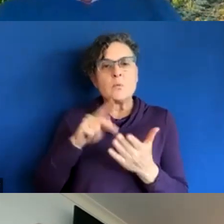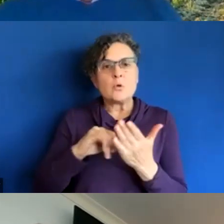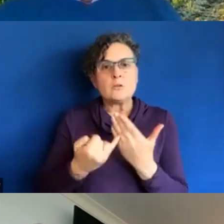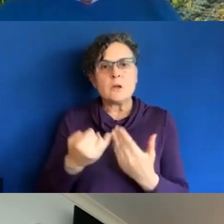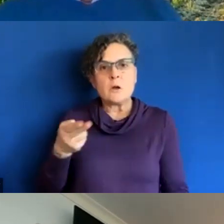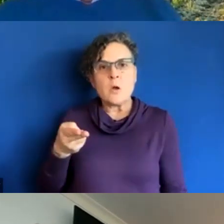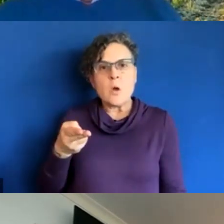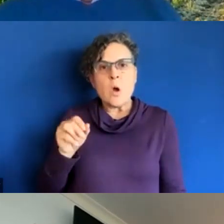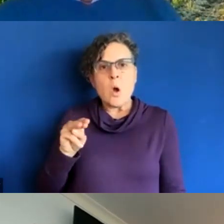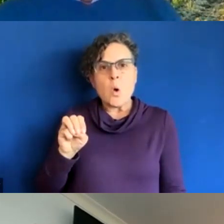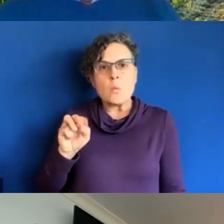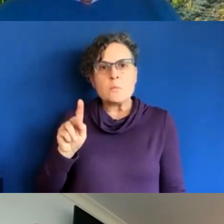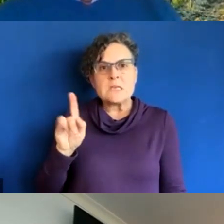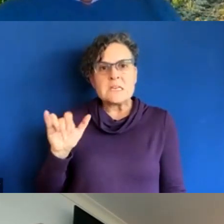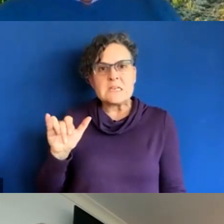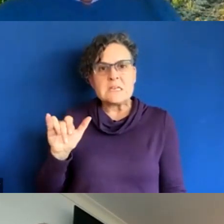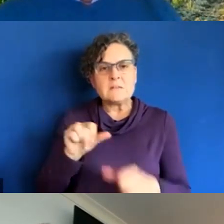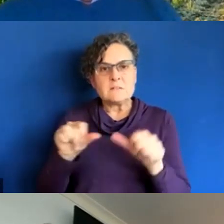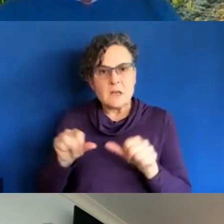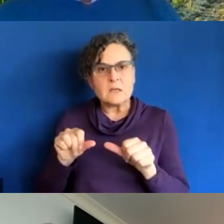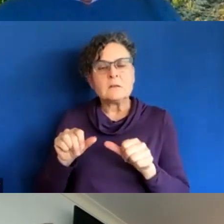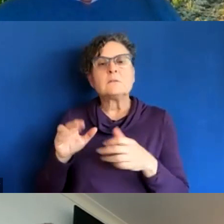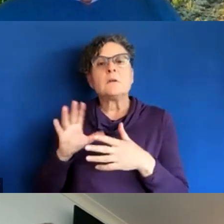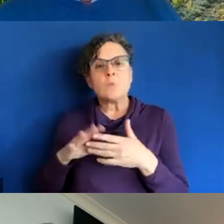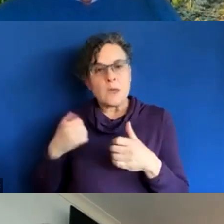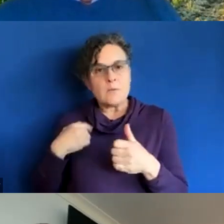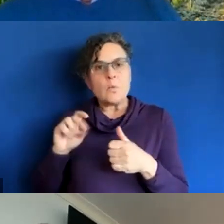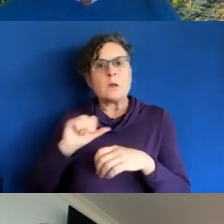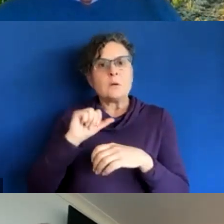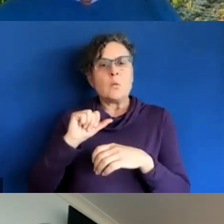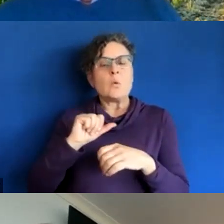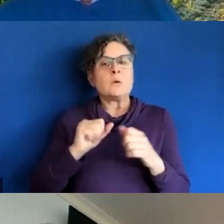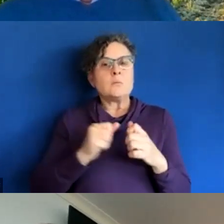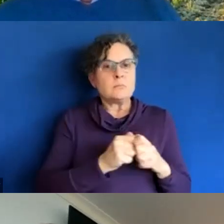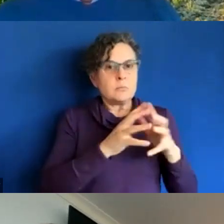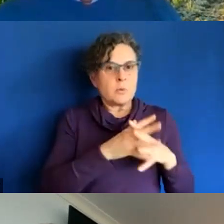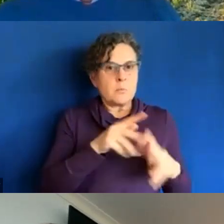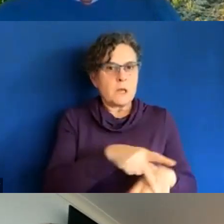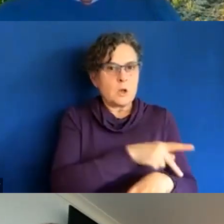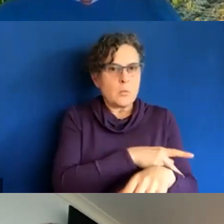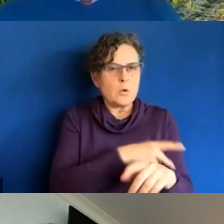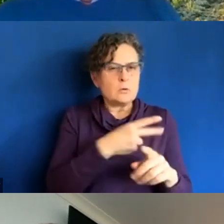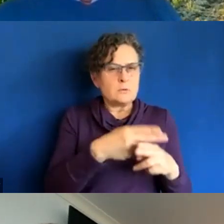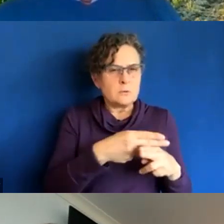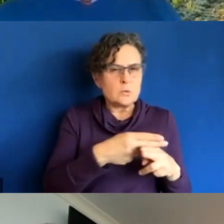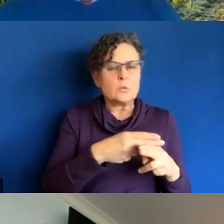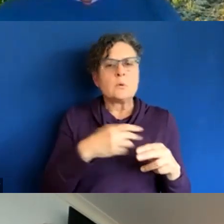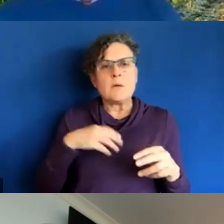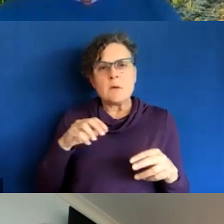comes online in Petaluma in April. The Caritas homes near downtown Santa Rosa come online with 30